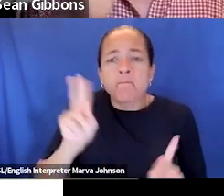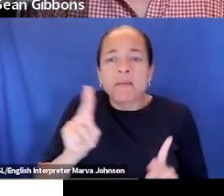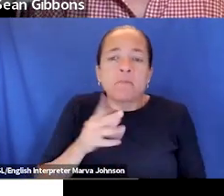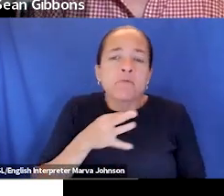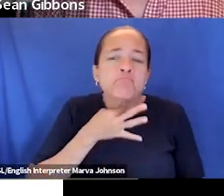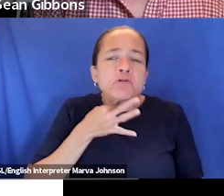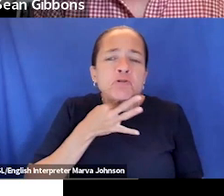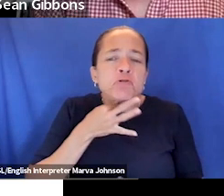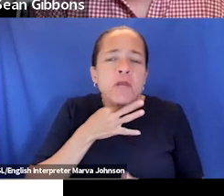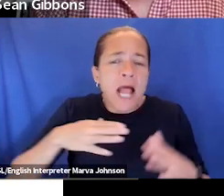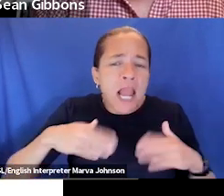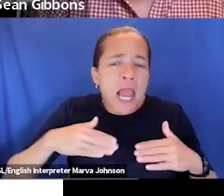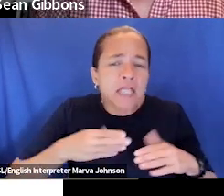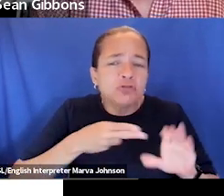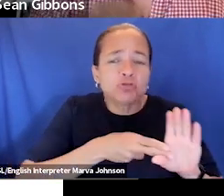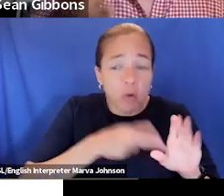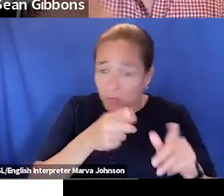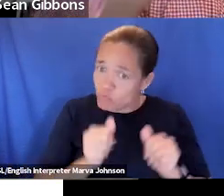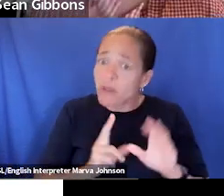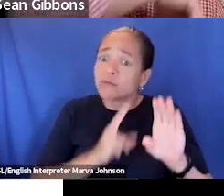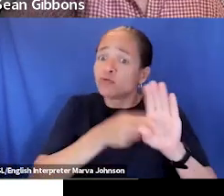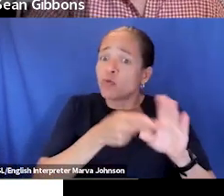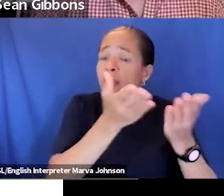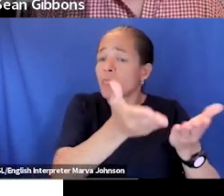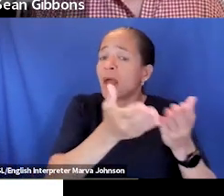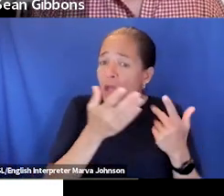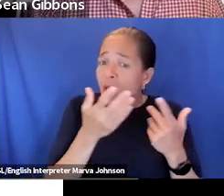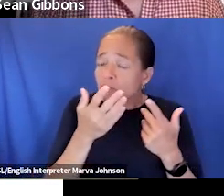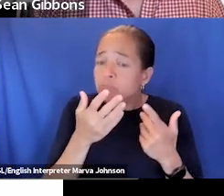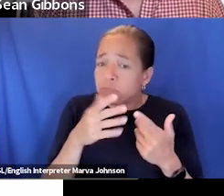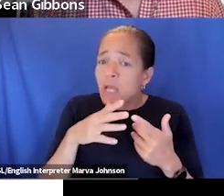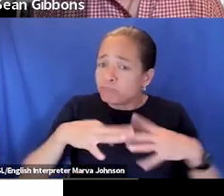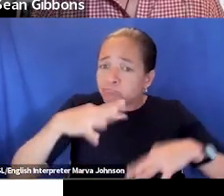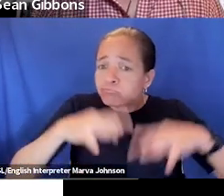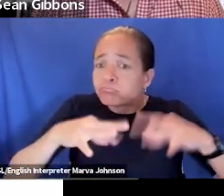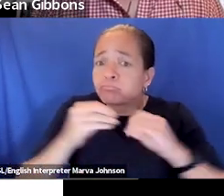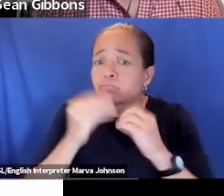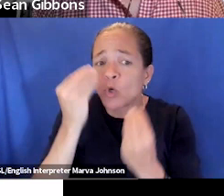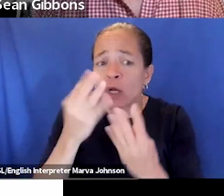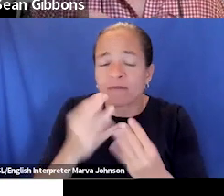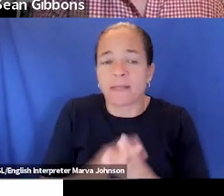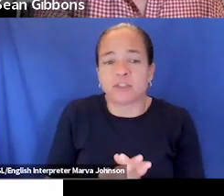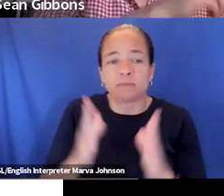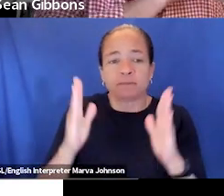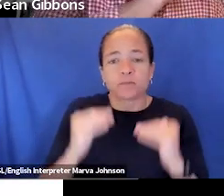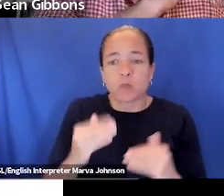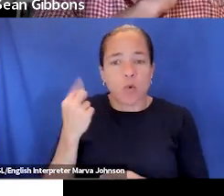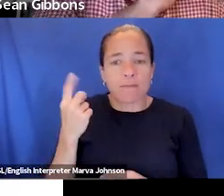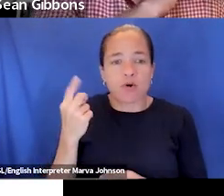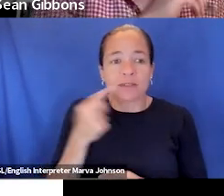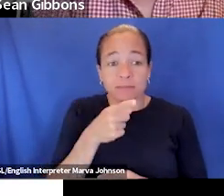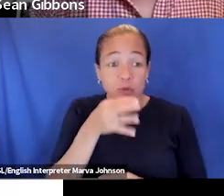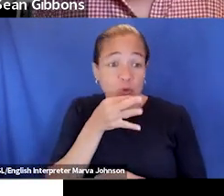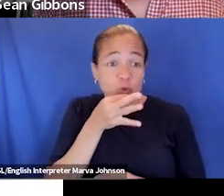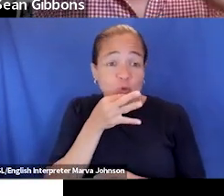quite members, contributors to our community yet. Suffice to say, let's move along. I think I have one more for you. Yep, this is coming up,